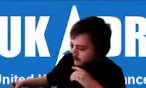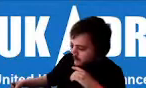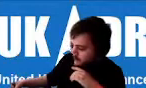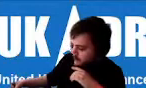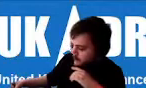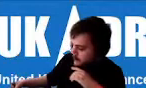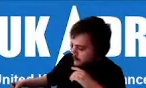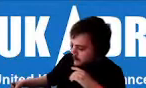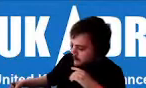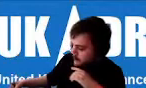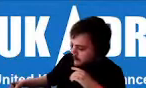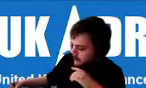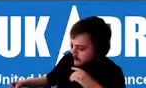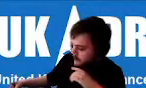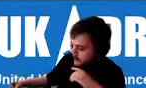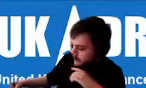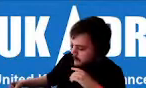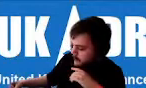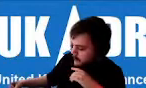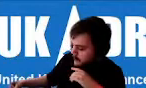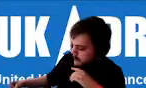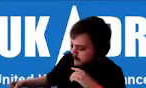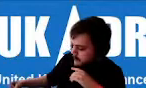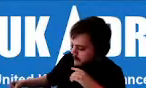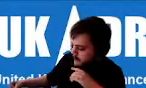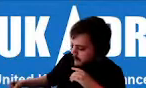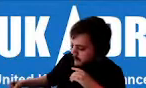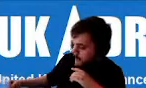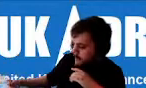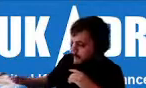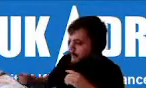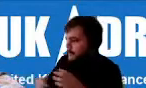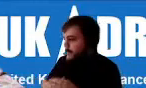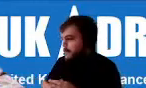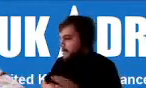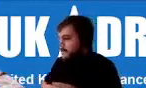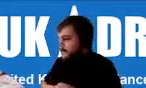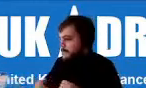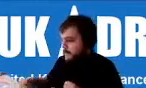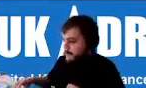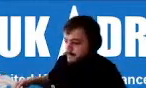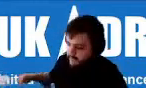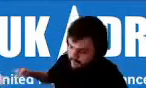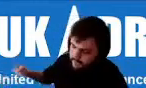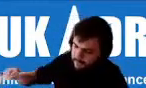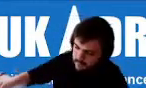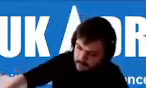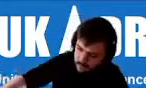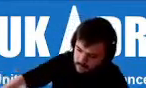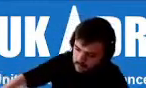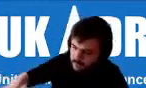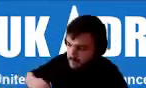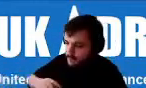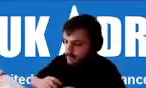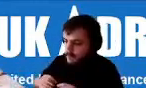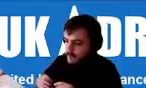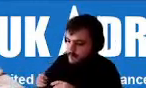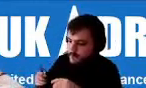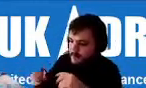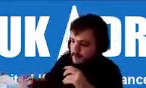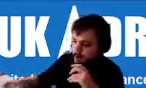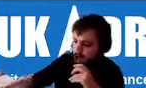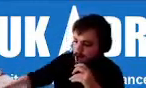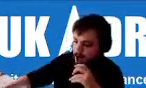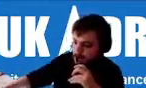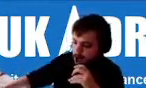we did, for example. So I think we need to adopt a new methodology. We need to develop a new methodology based